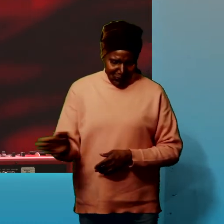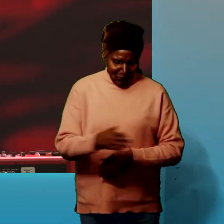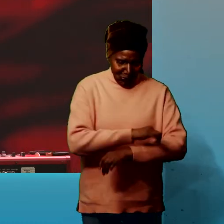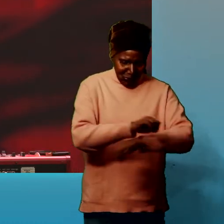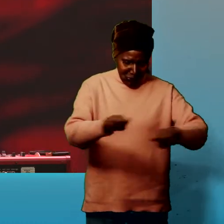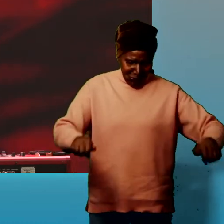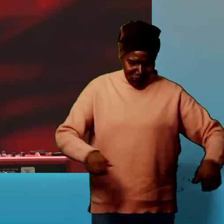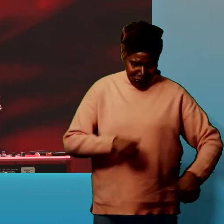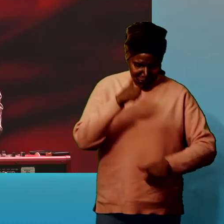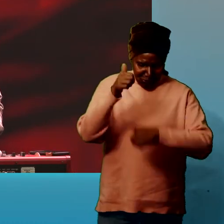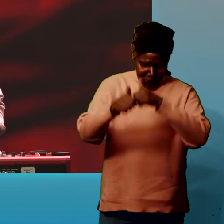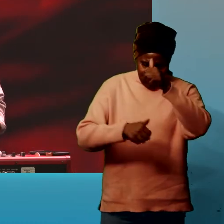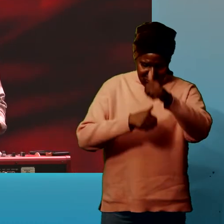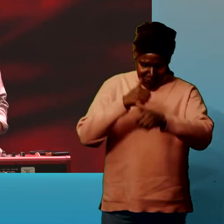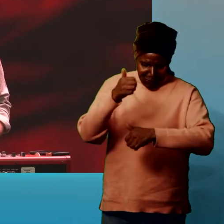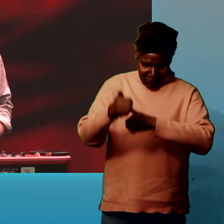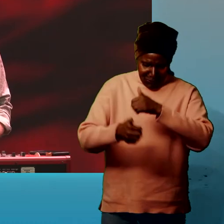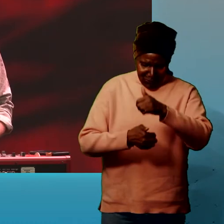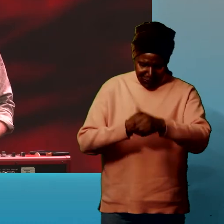praise, all our